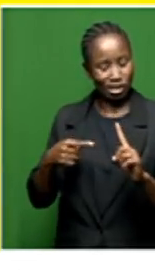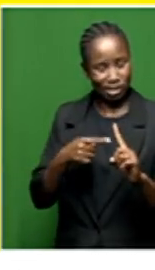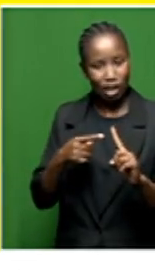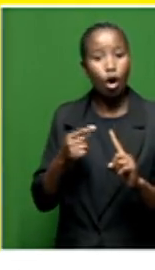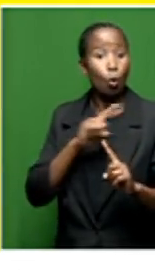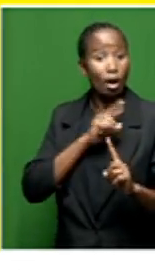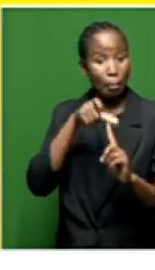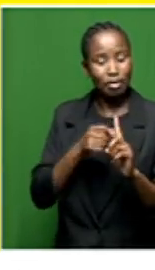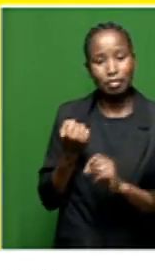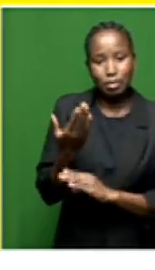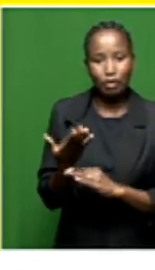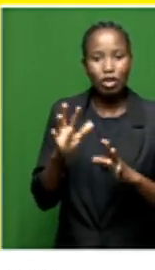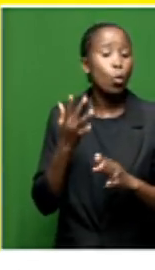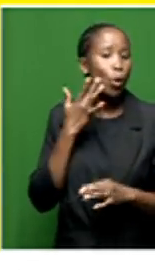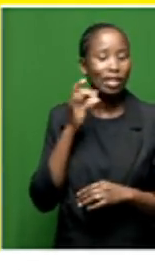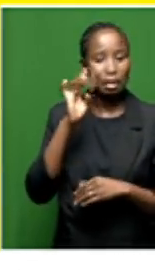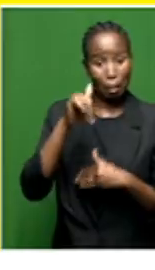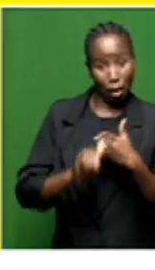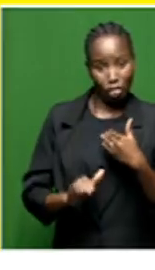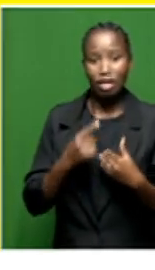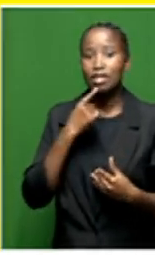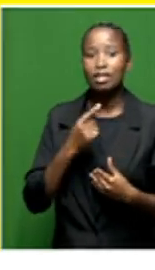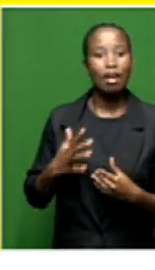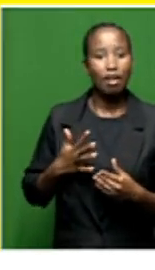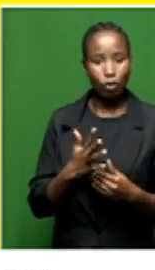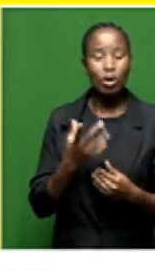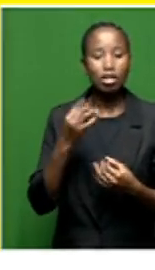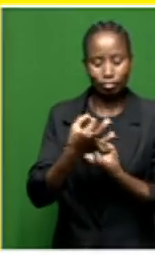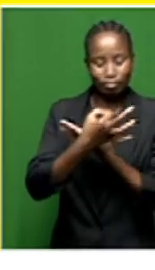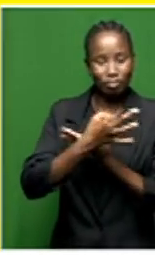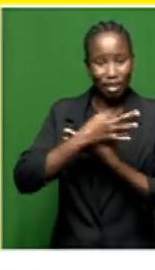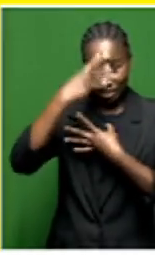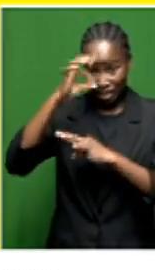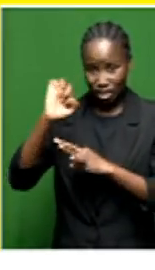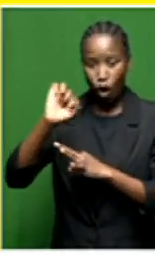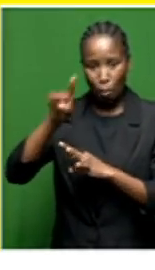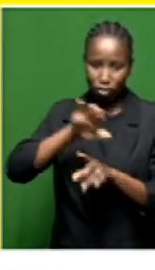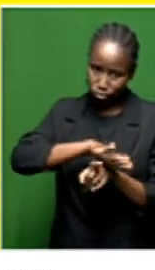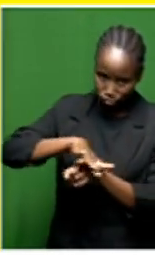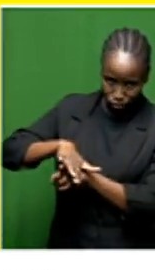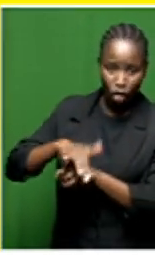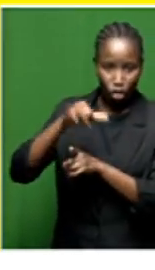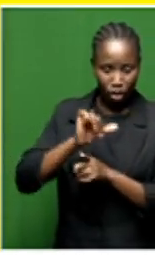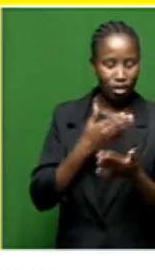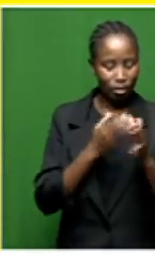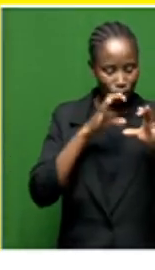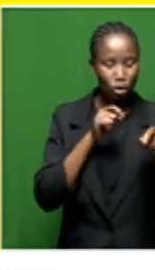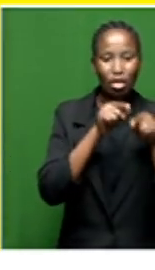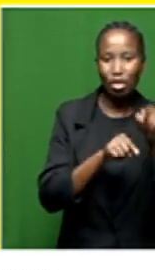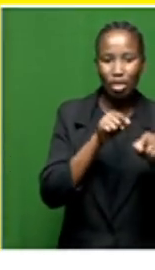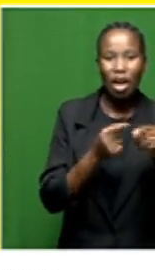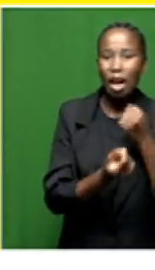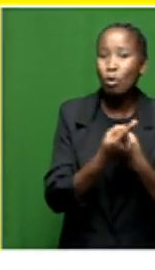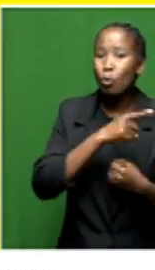application in September seeking an order to set aside the Hawks' decision to launch an investigation against him into allegations